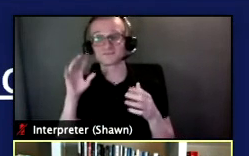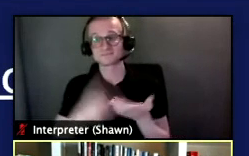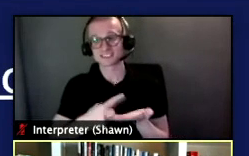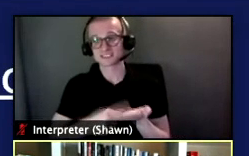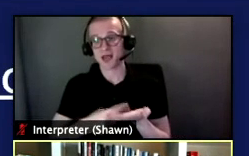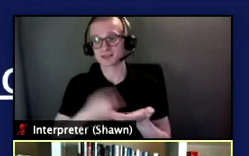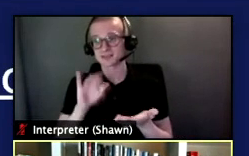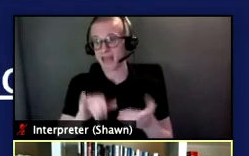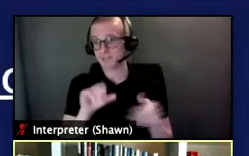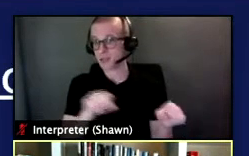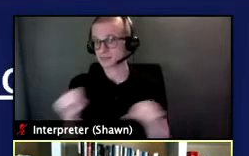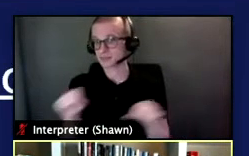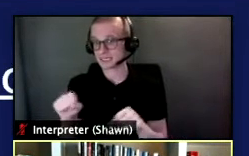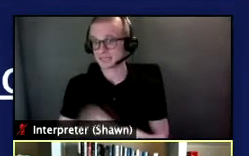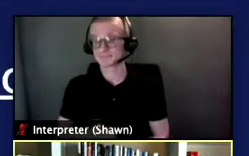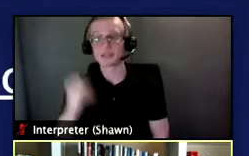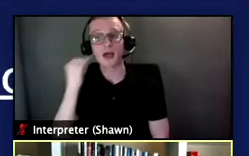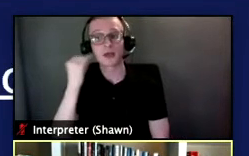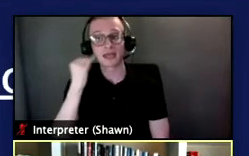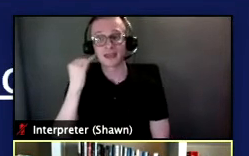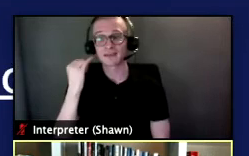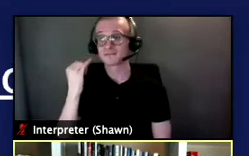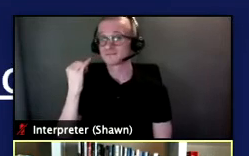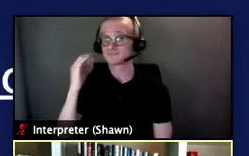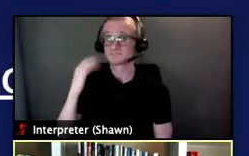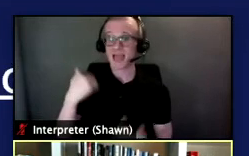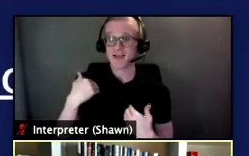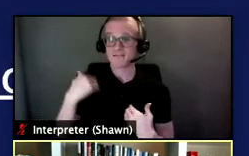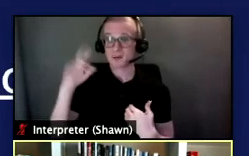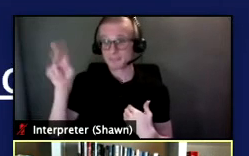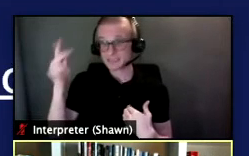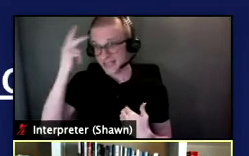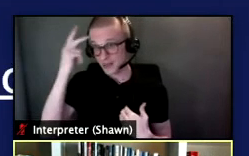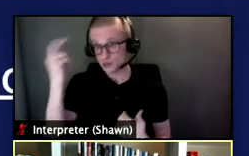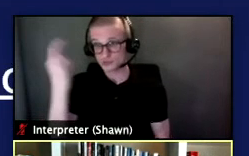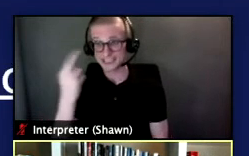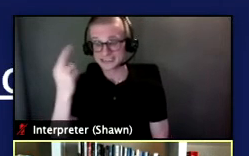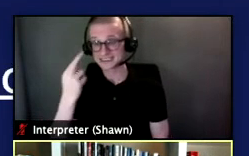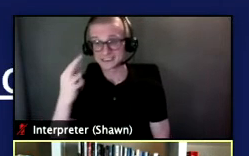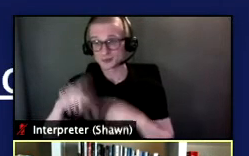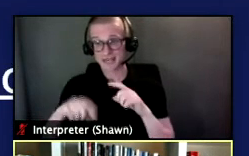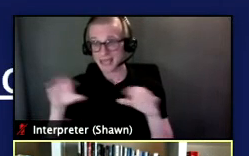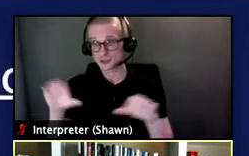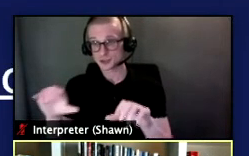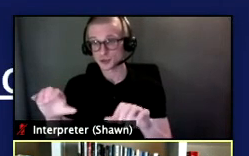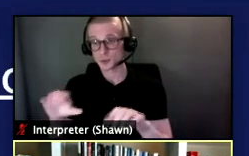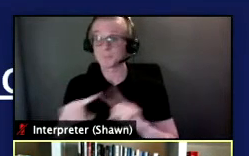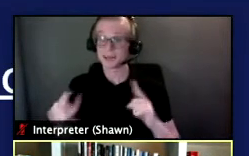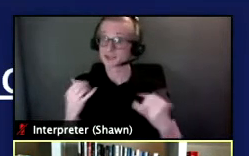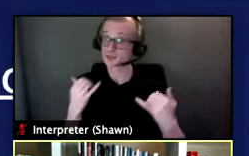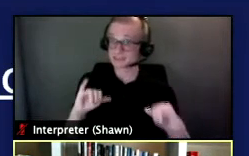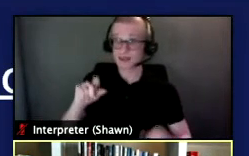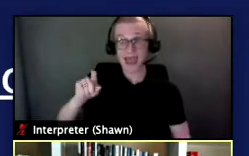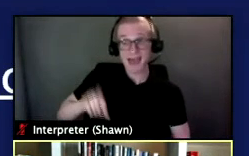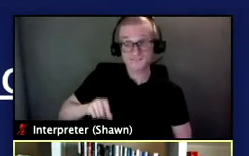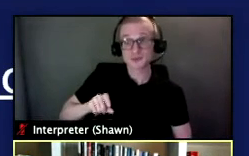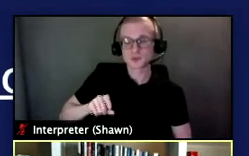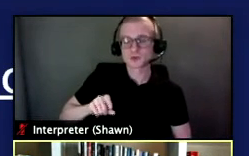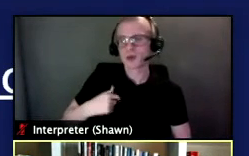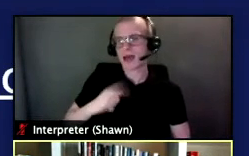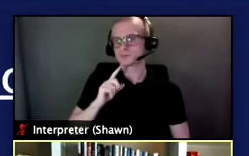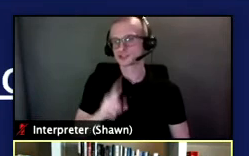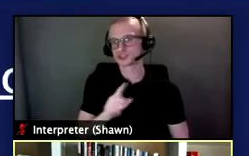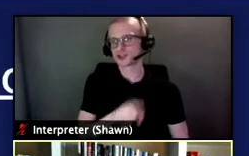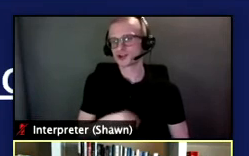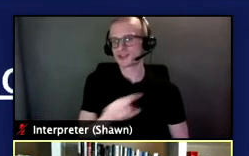are political reasons that it can't be done and it's needed, I'm sure they'll then turn to the state